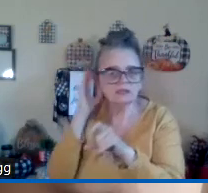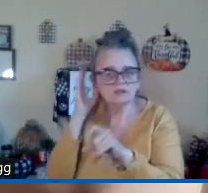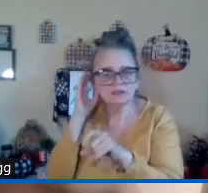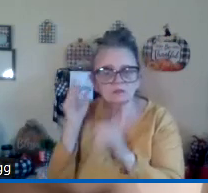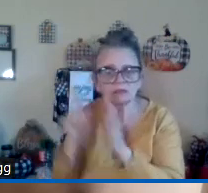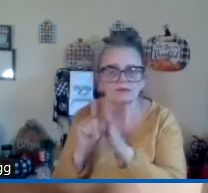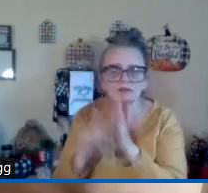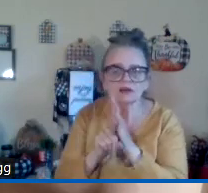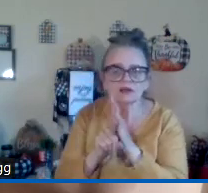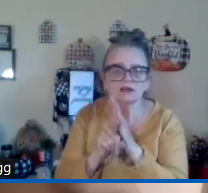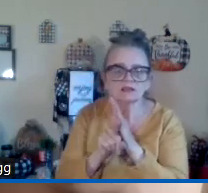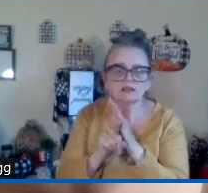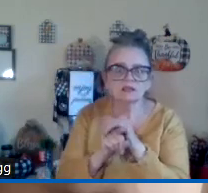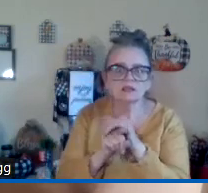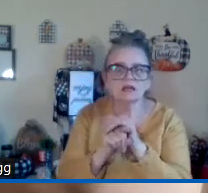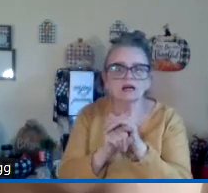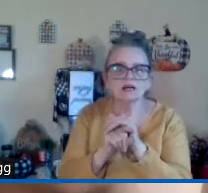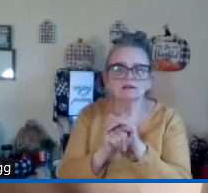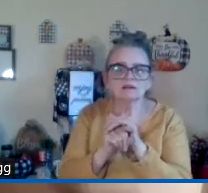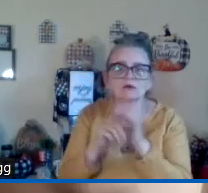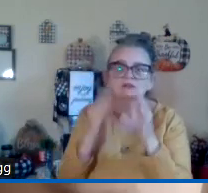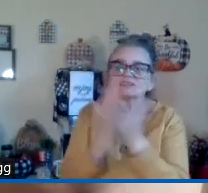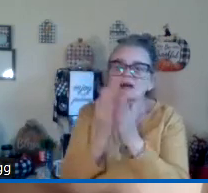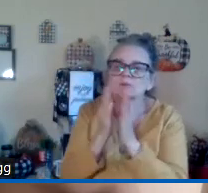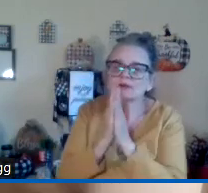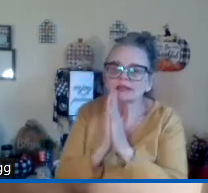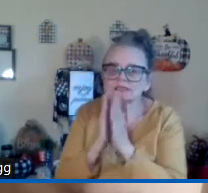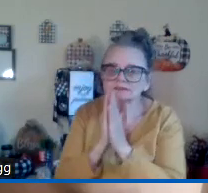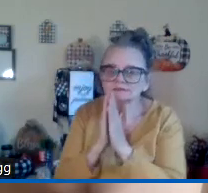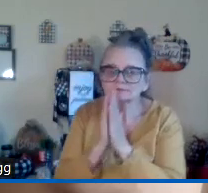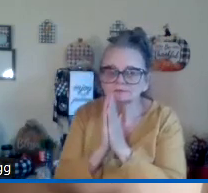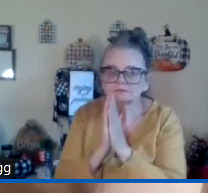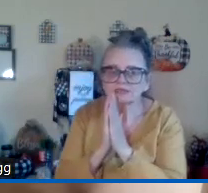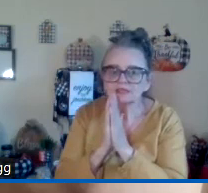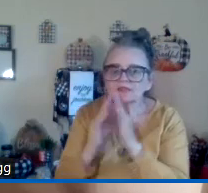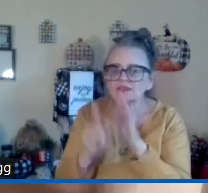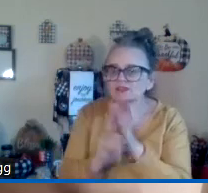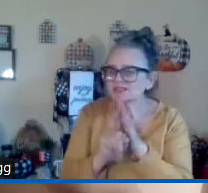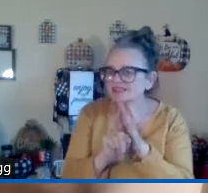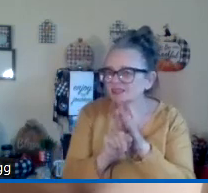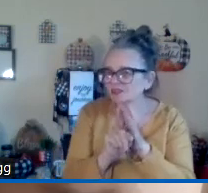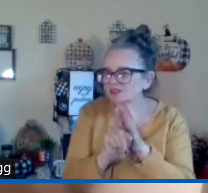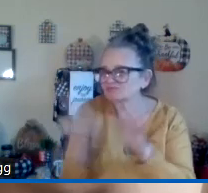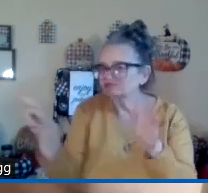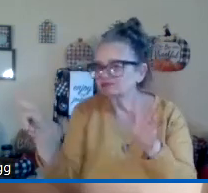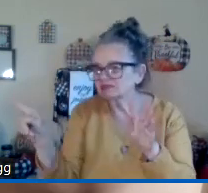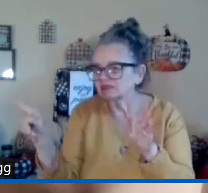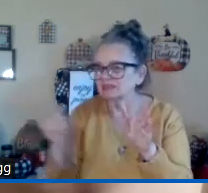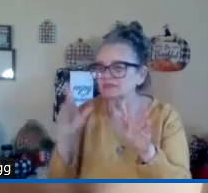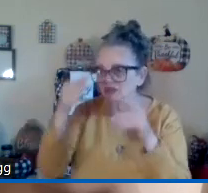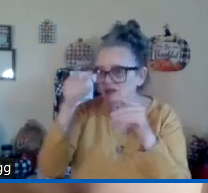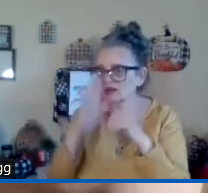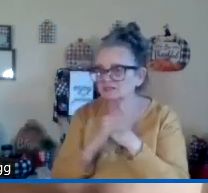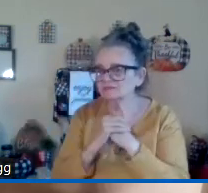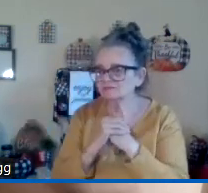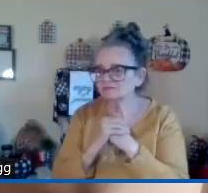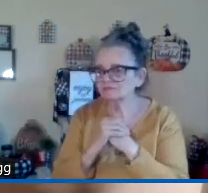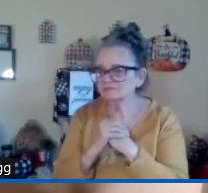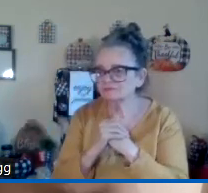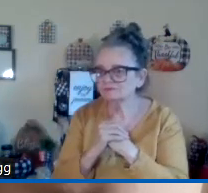from hearing about the law or stop praying, then it's like you're leaving